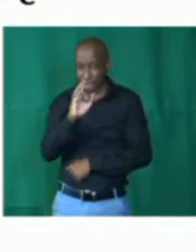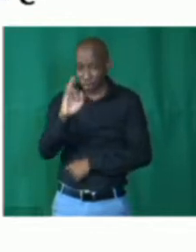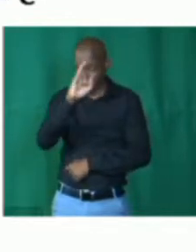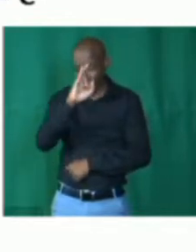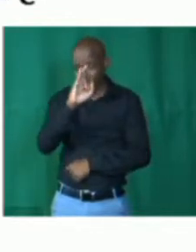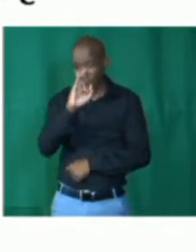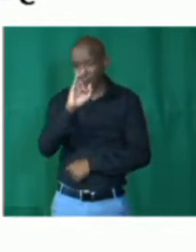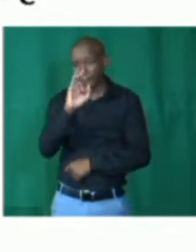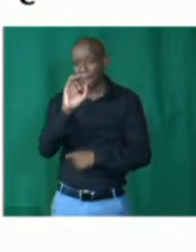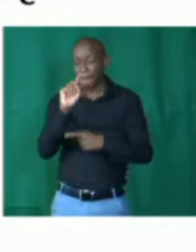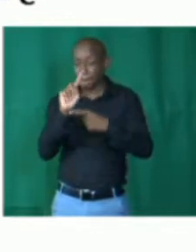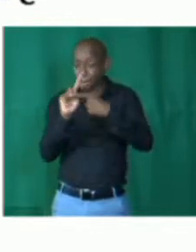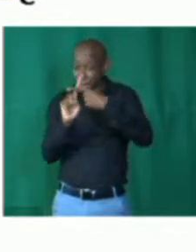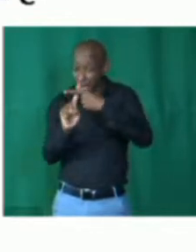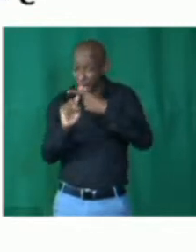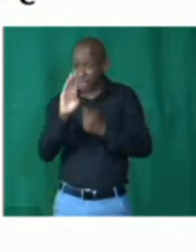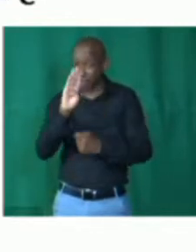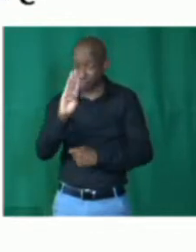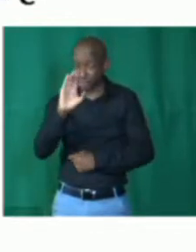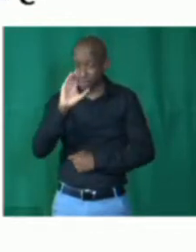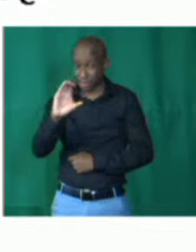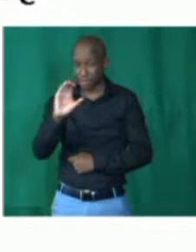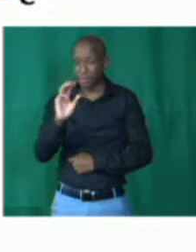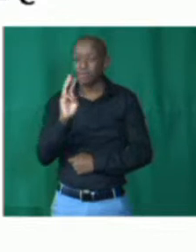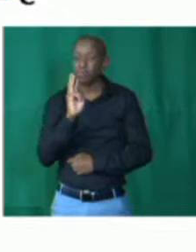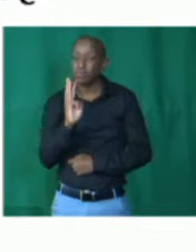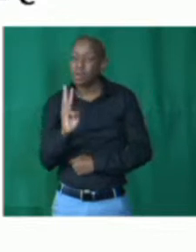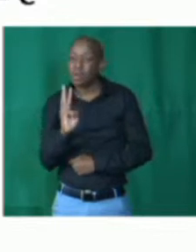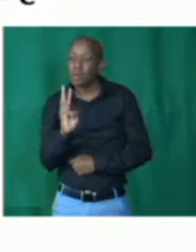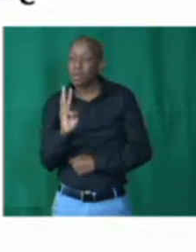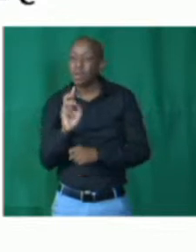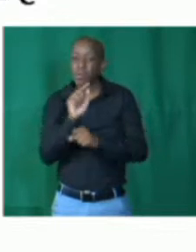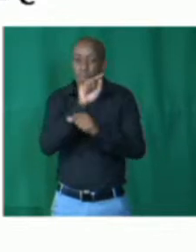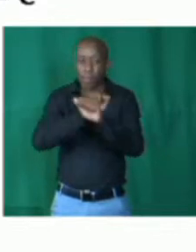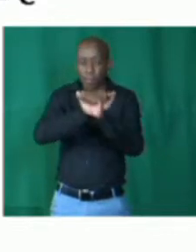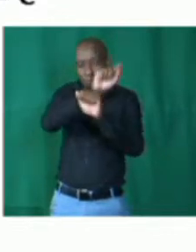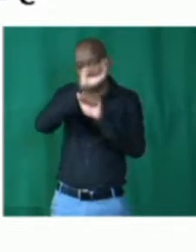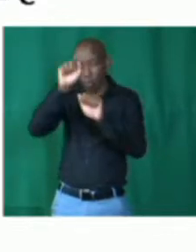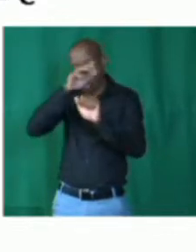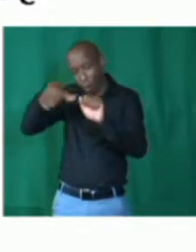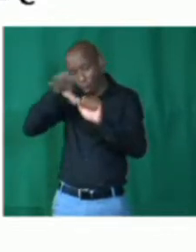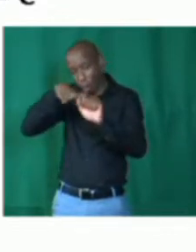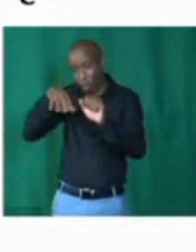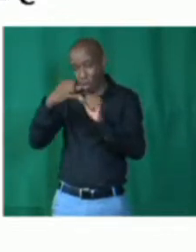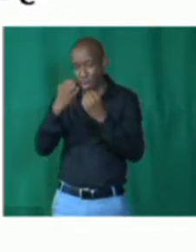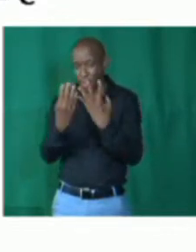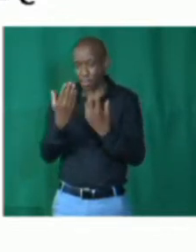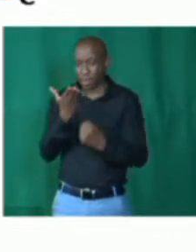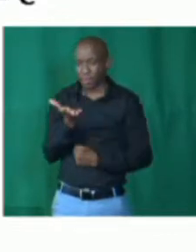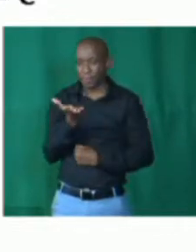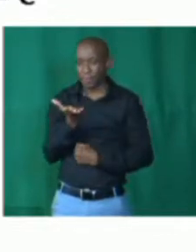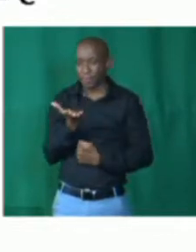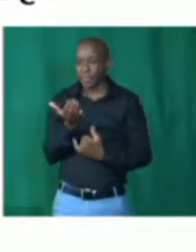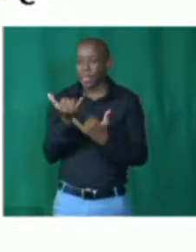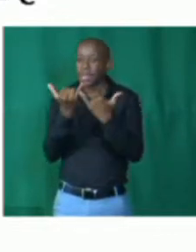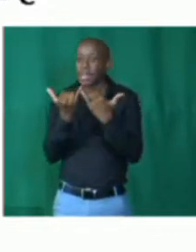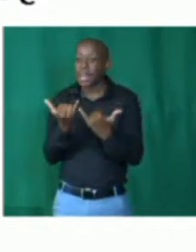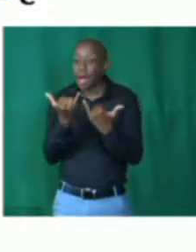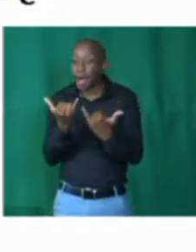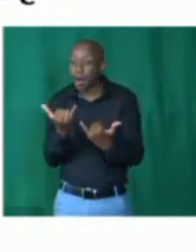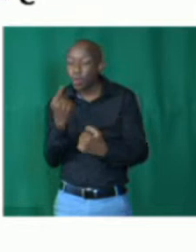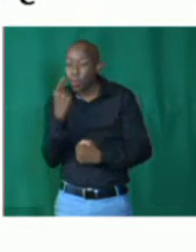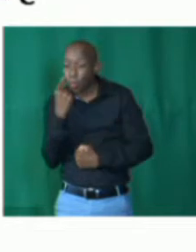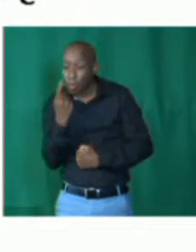squared plus BC, this comes here, plus BC squared. Hence now we